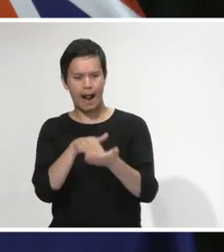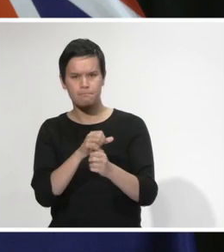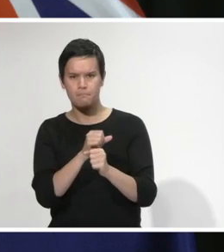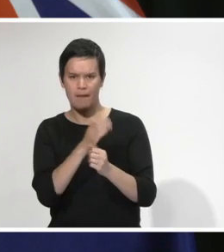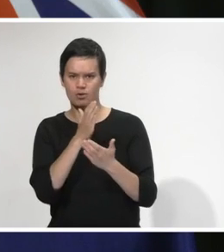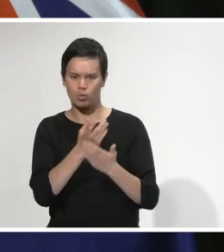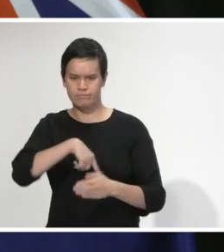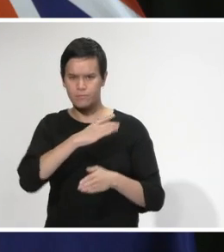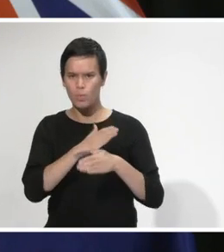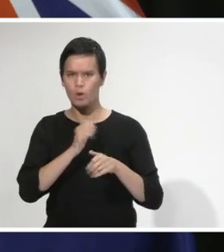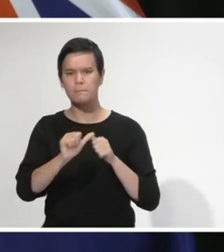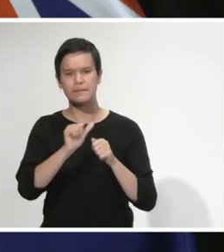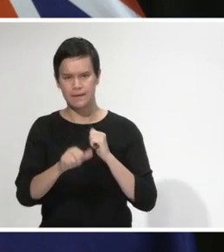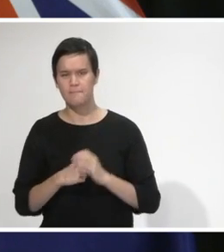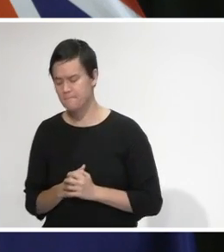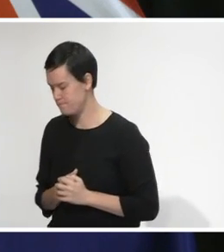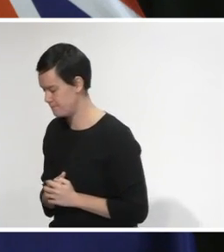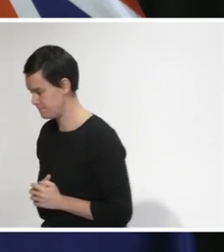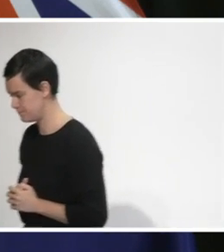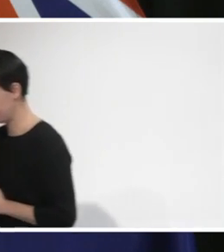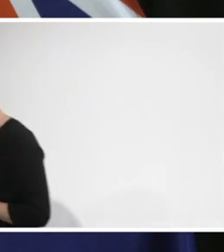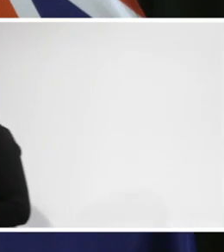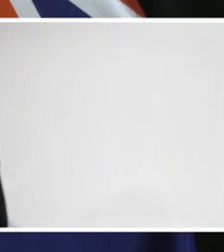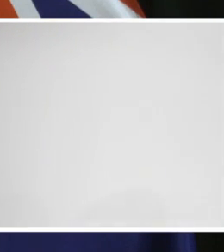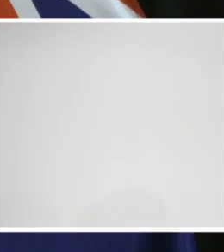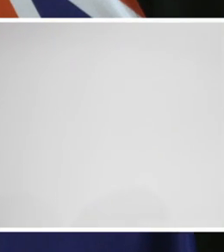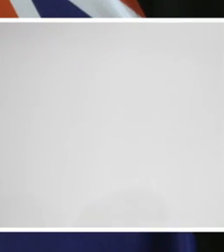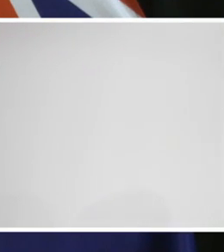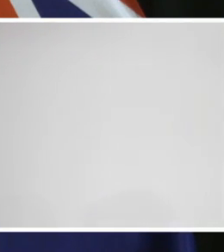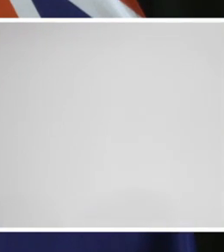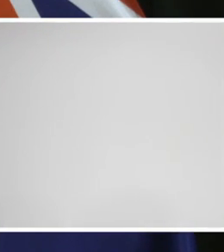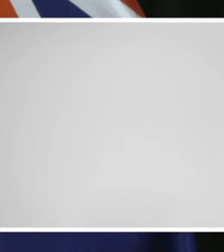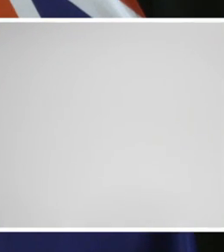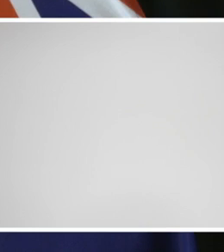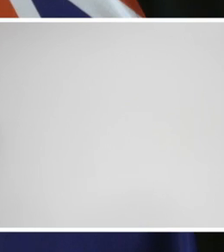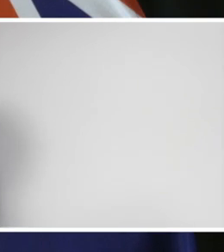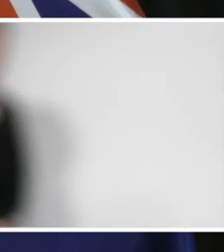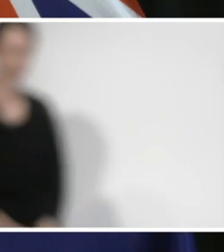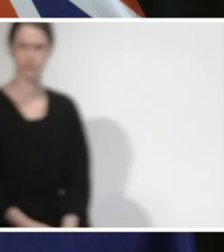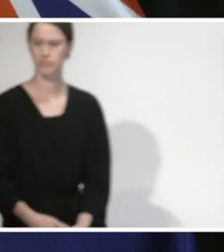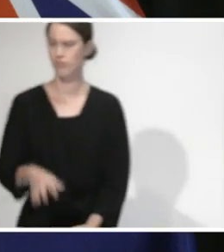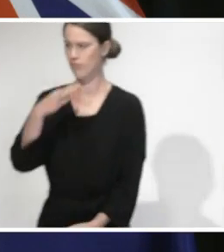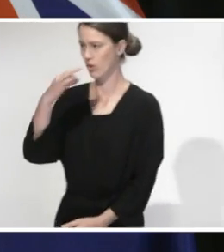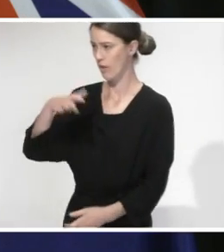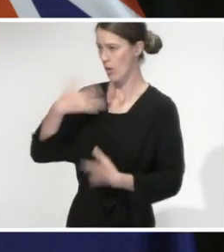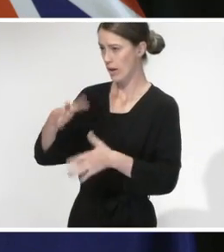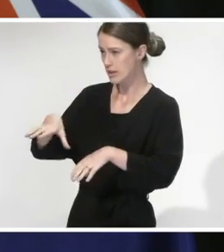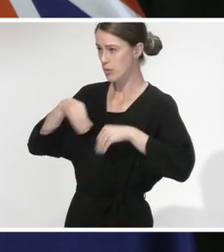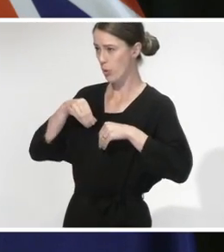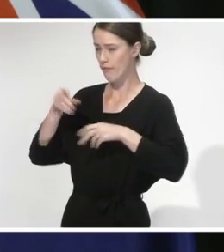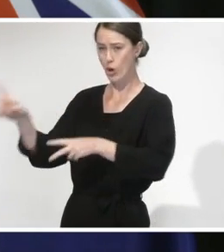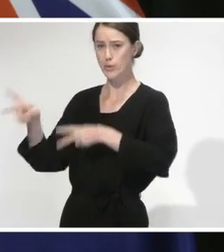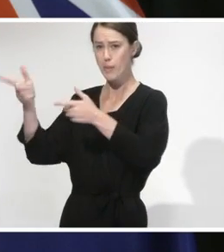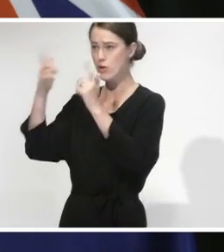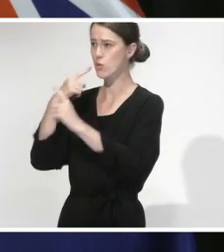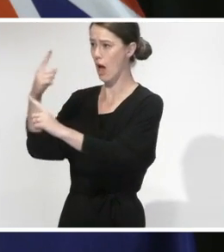our efforts. Do you personally think it's acceptable for hospital management to be telling nurses that they can't wear a mask at work?